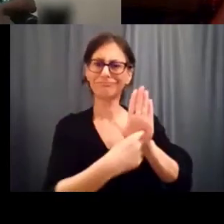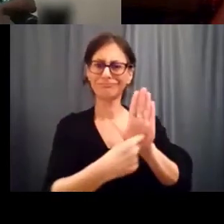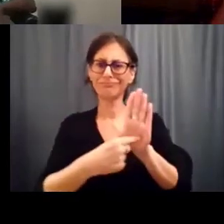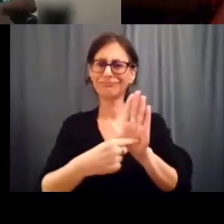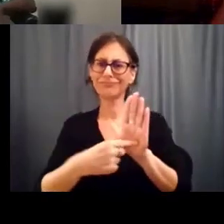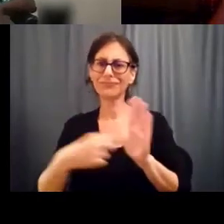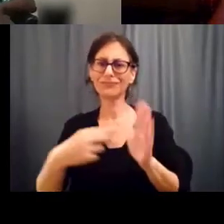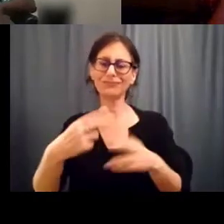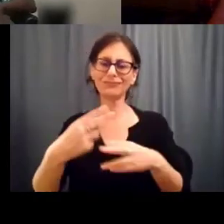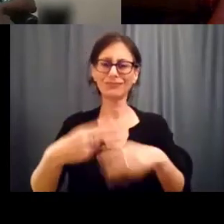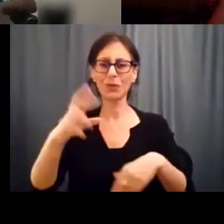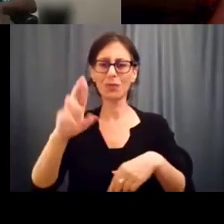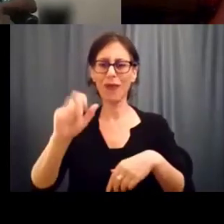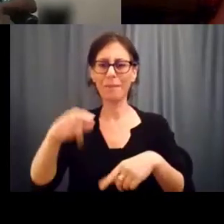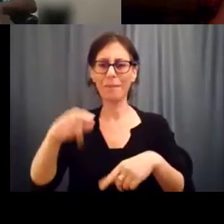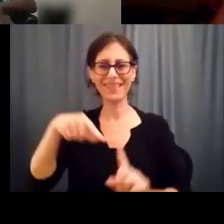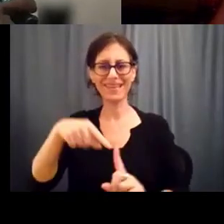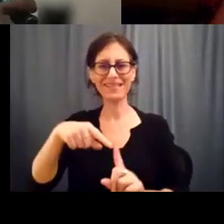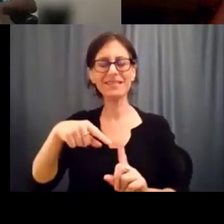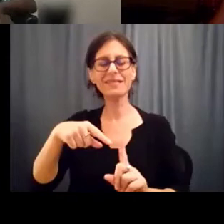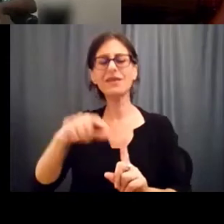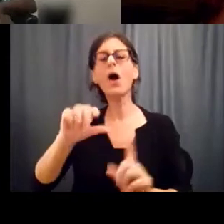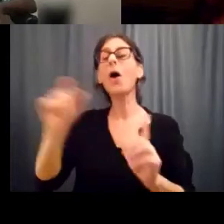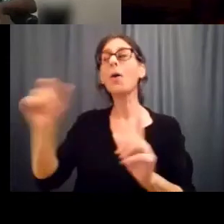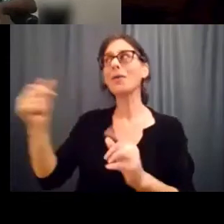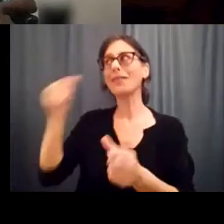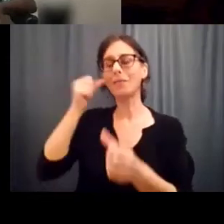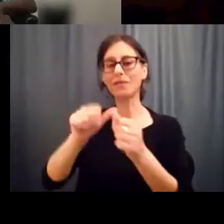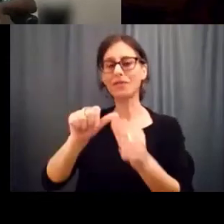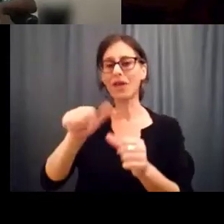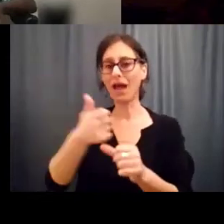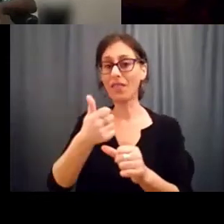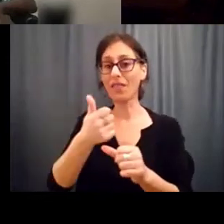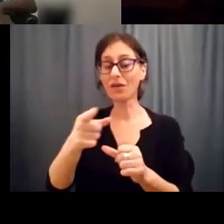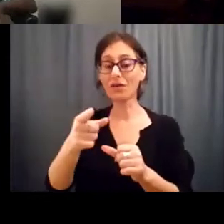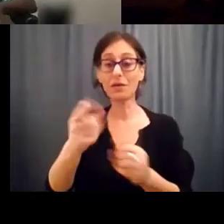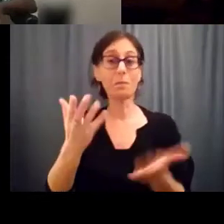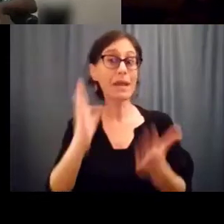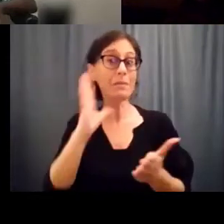And so I had that brings it into another question. I'm like, so y'all think there might be a sequel?